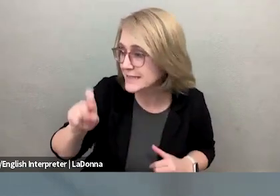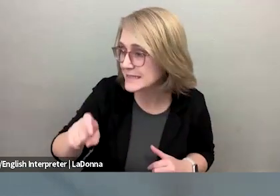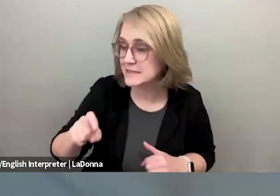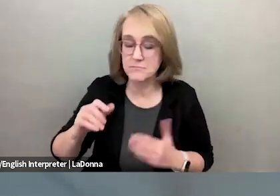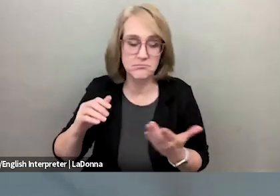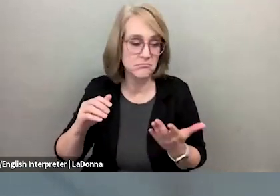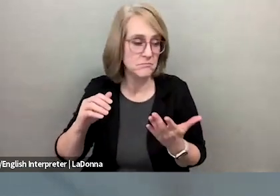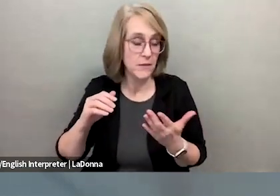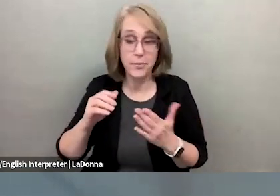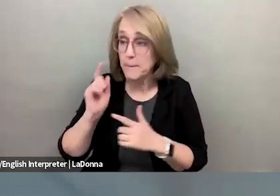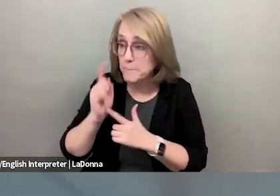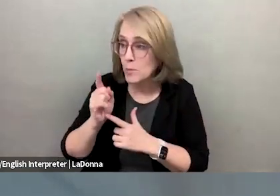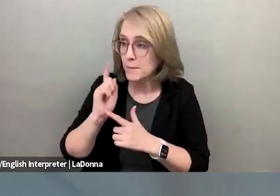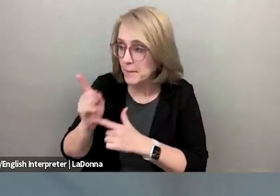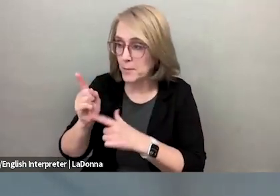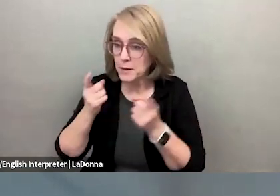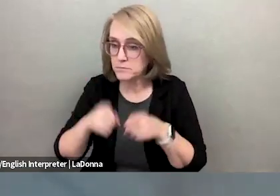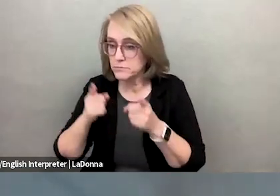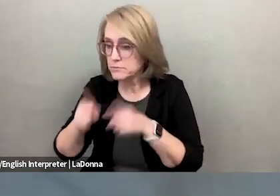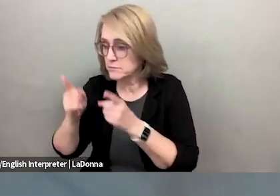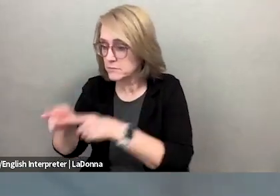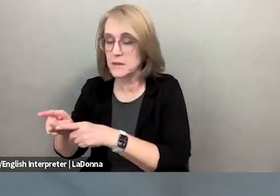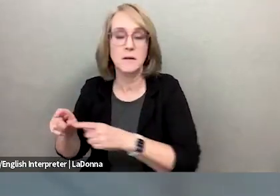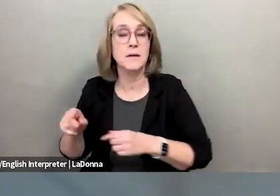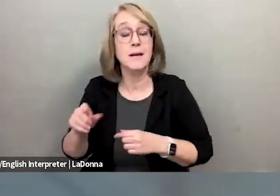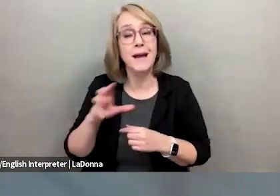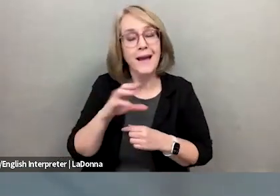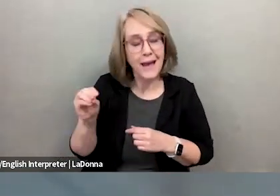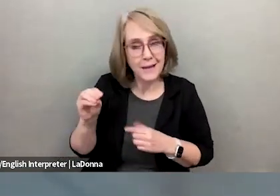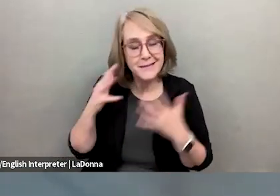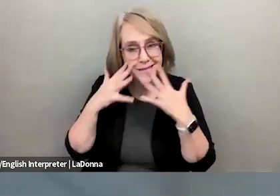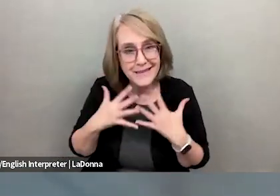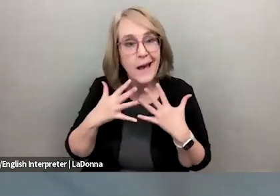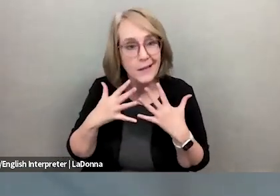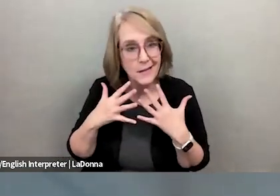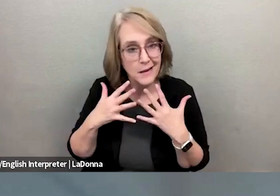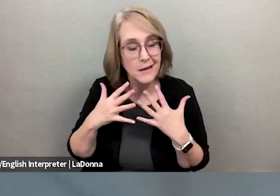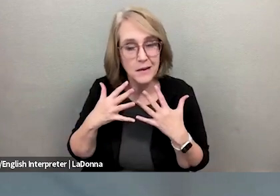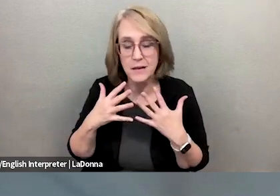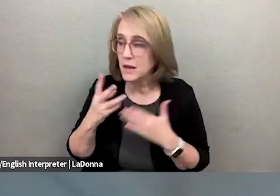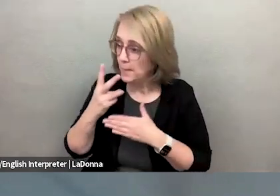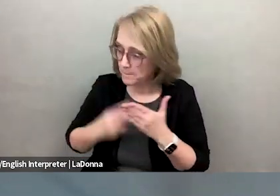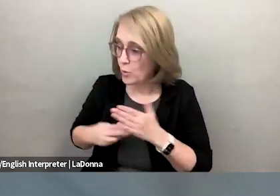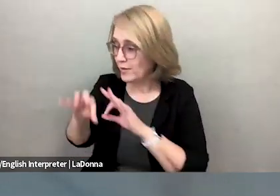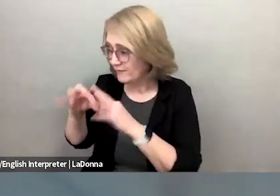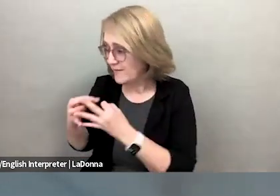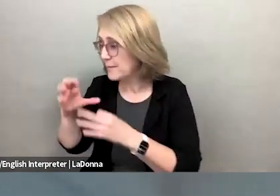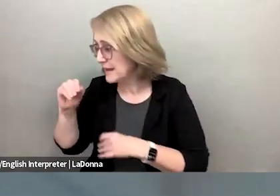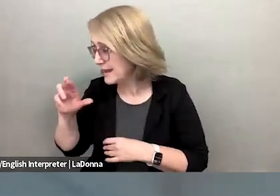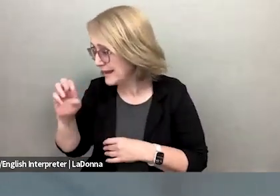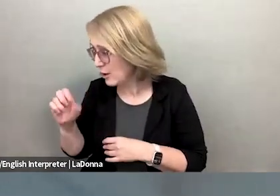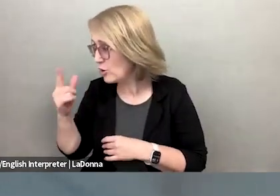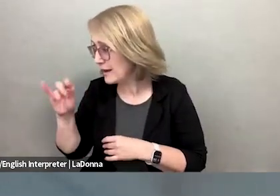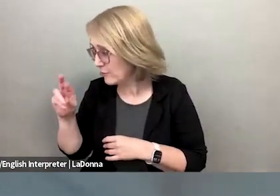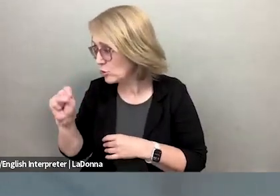by moment status and well-being, and yet are often both family caregivers and paid